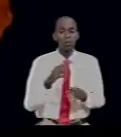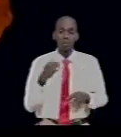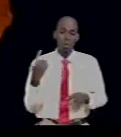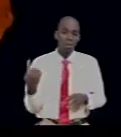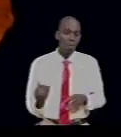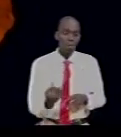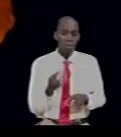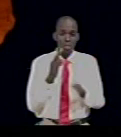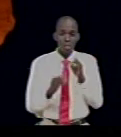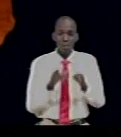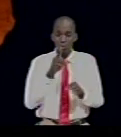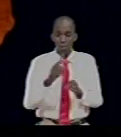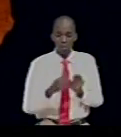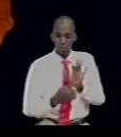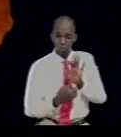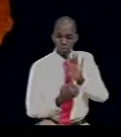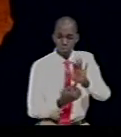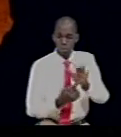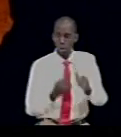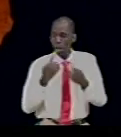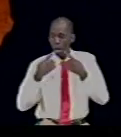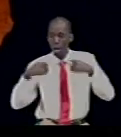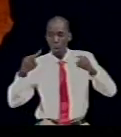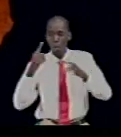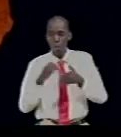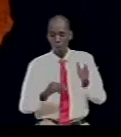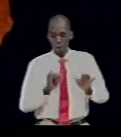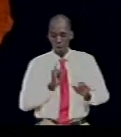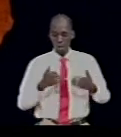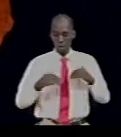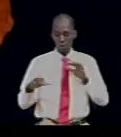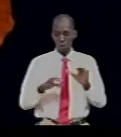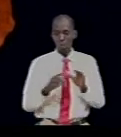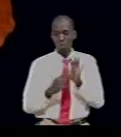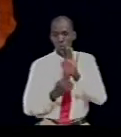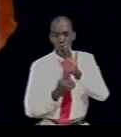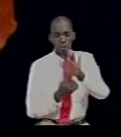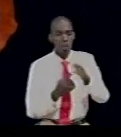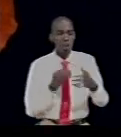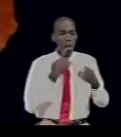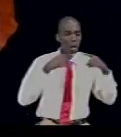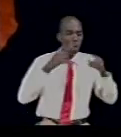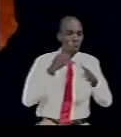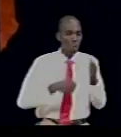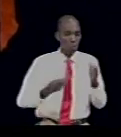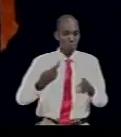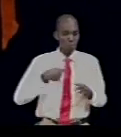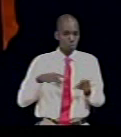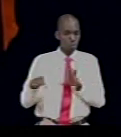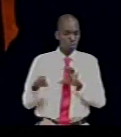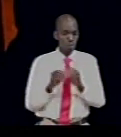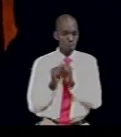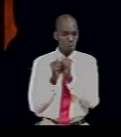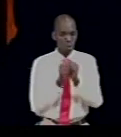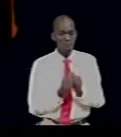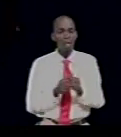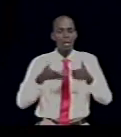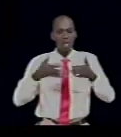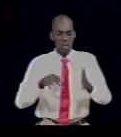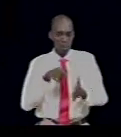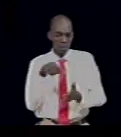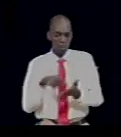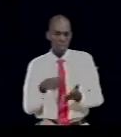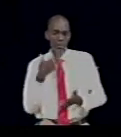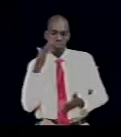reveal what I have done, or what you have done, or what we have done together, let this